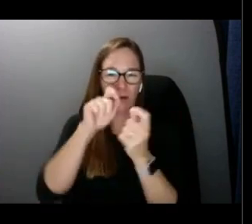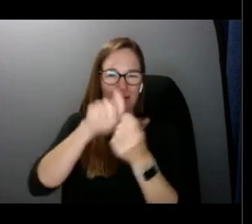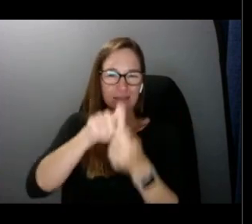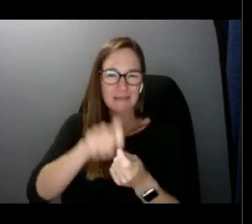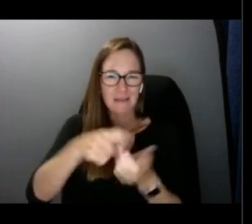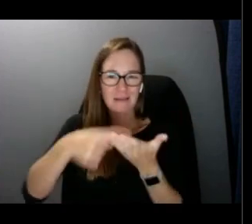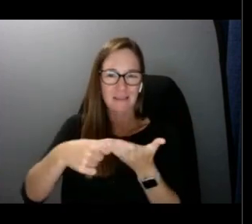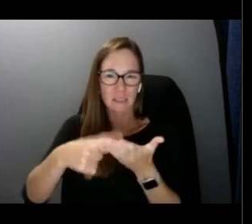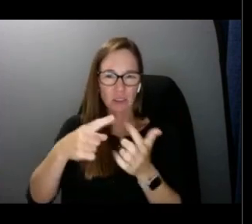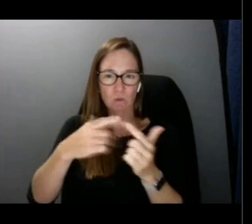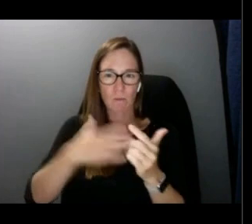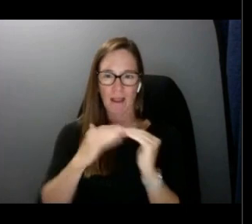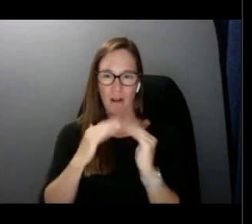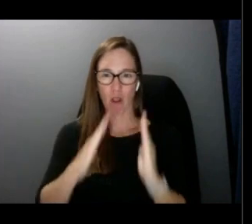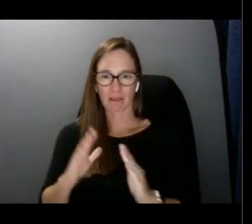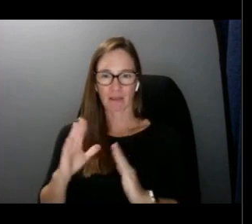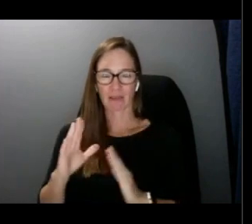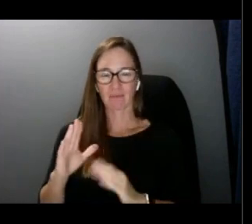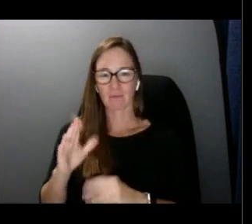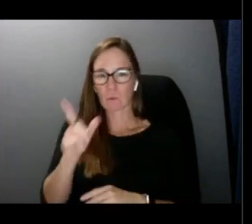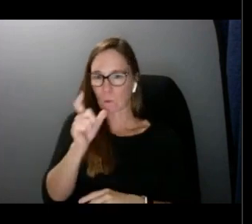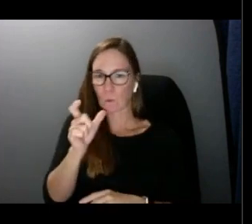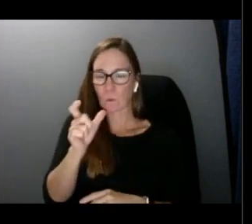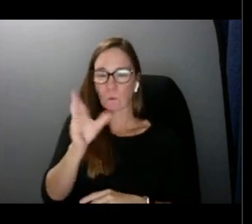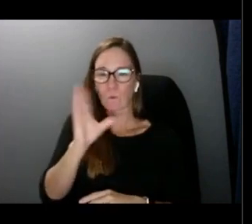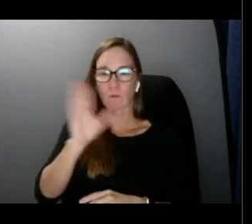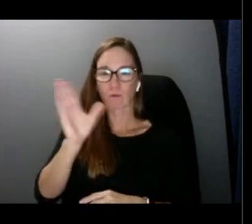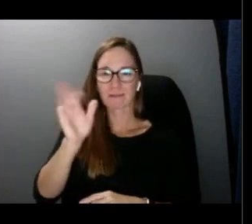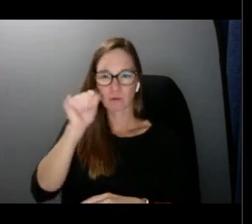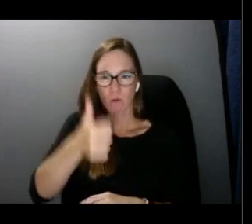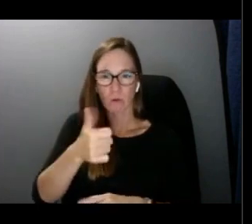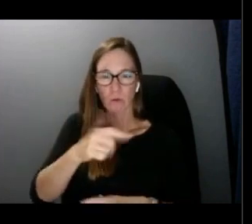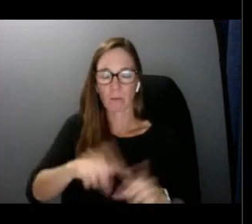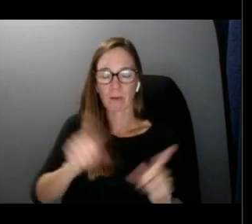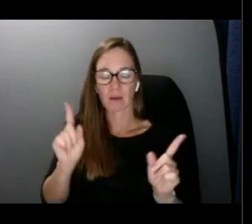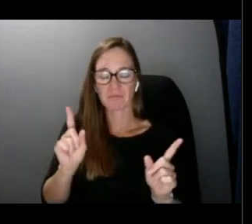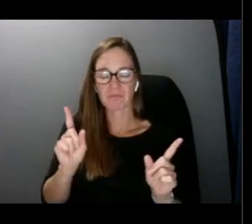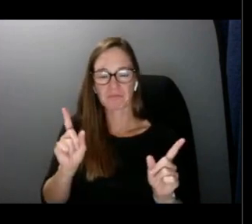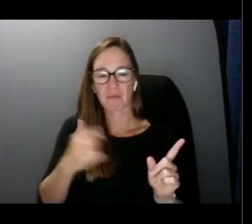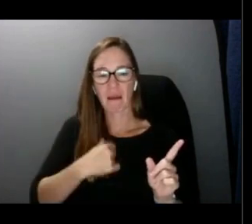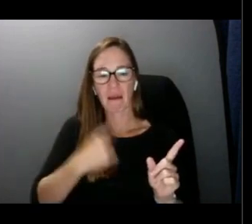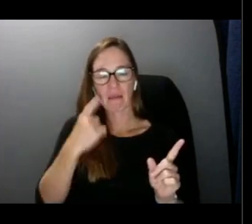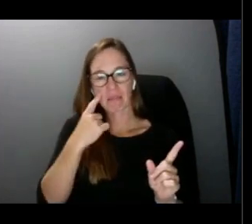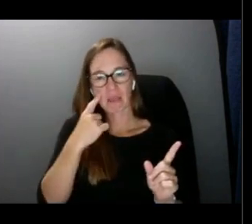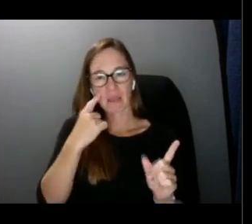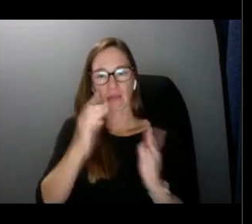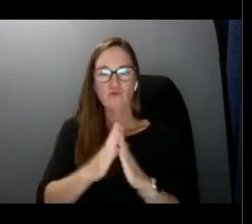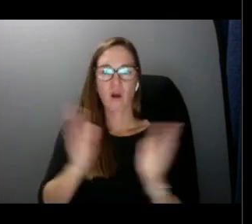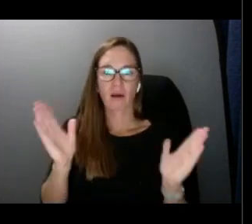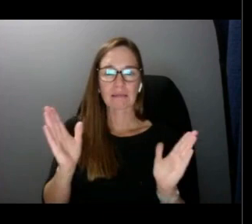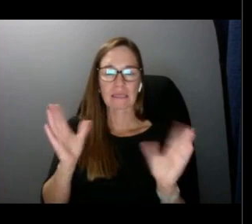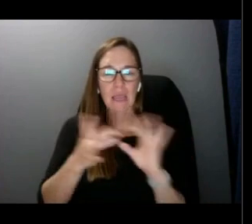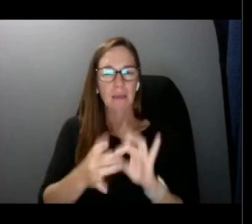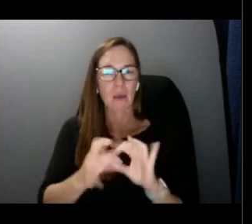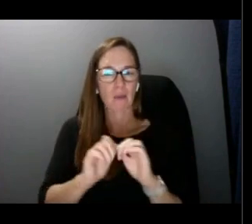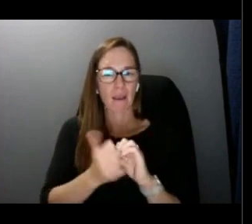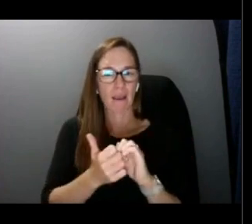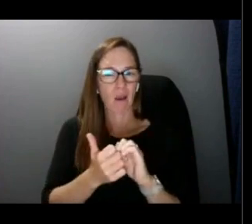to my colleague, Ned, who's presenting tomorrow. But I think broadly about